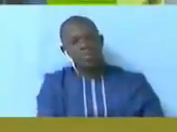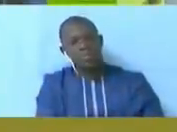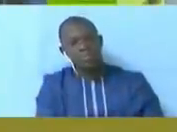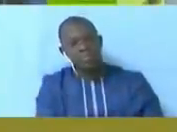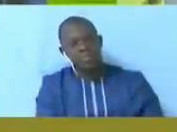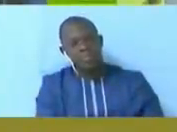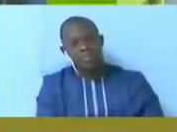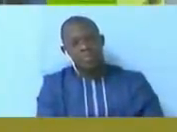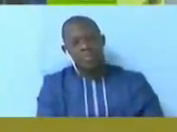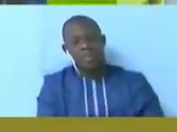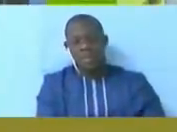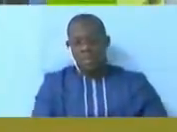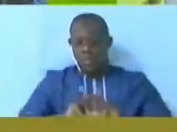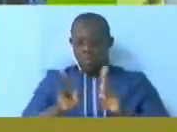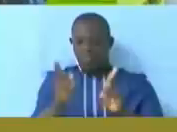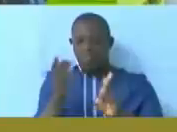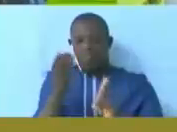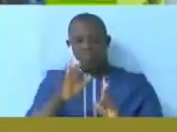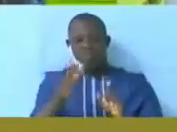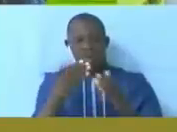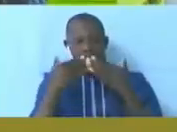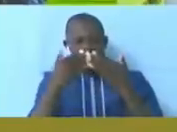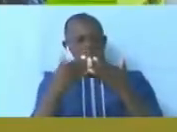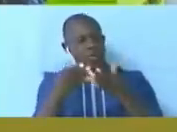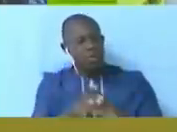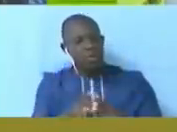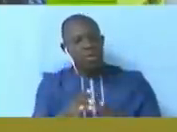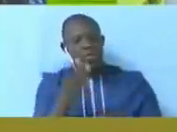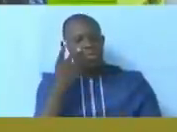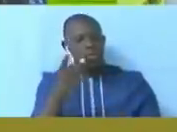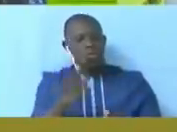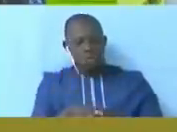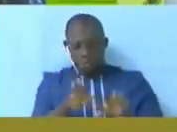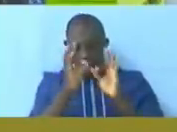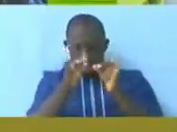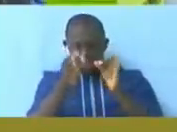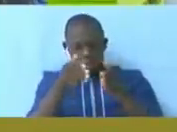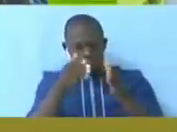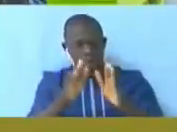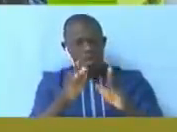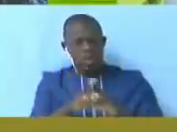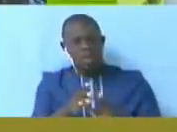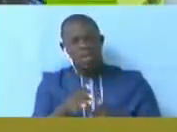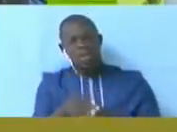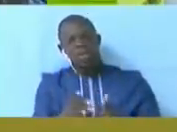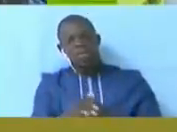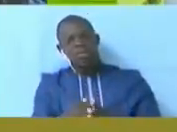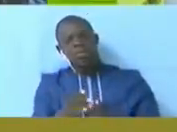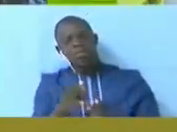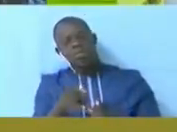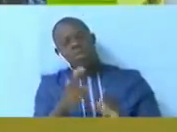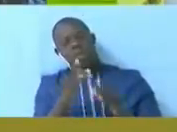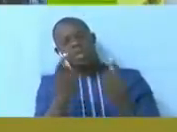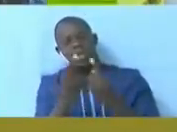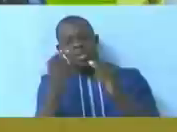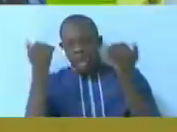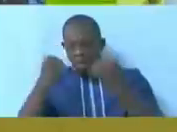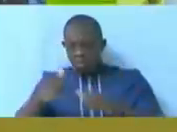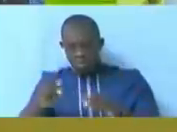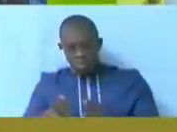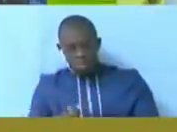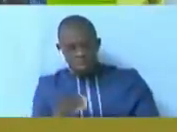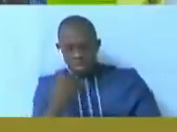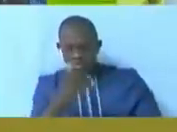from the information, his narration. I mean, you look at the setting, the possibilities. Is it